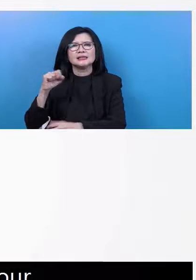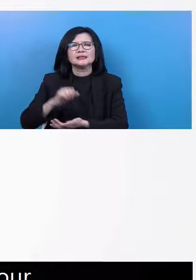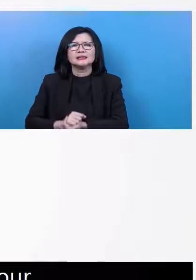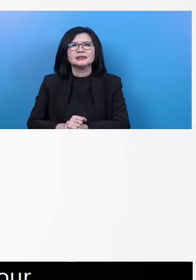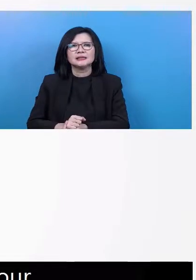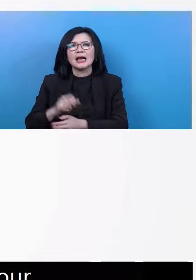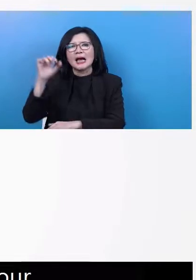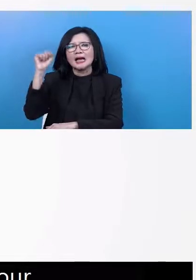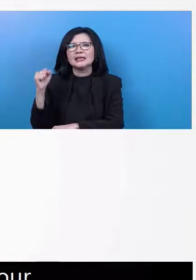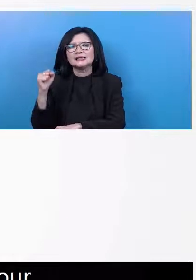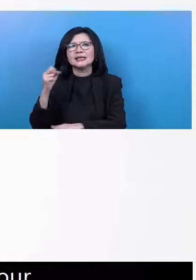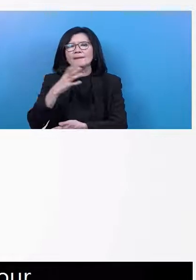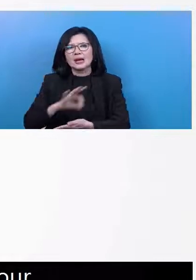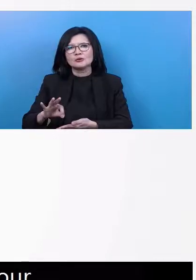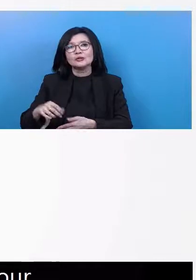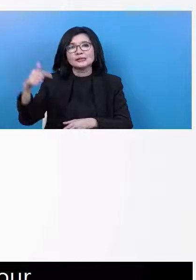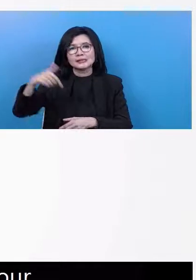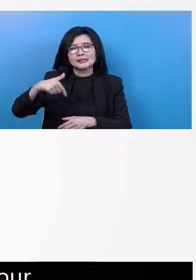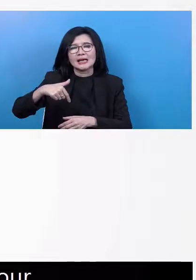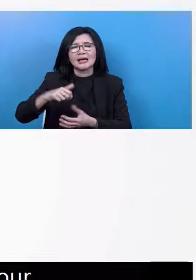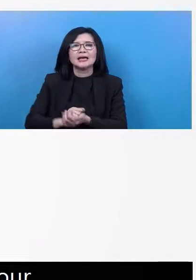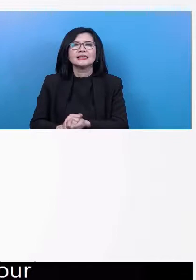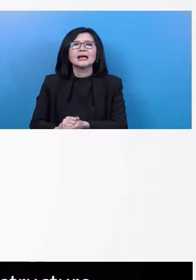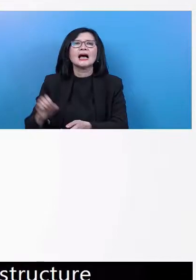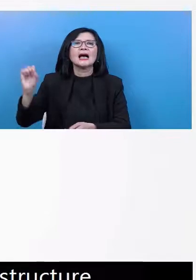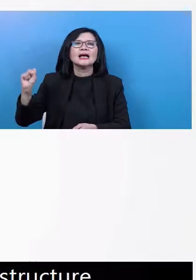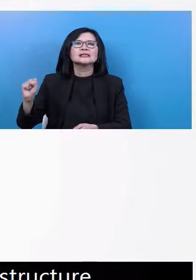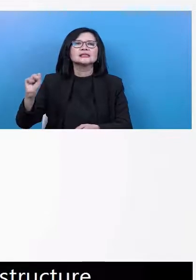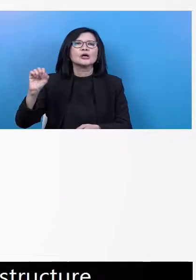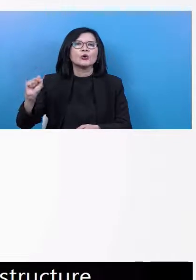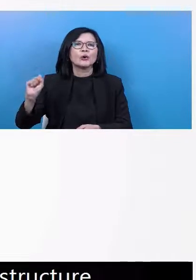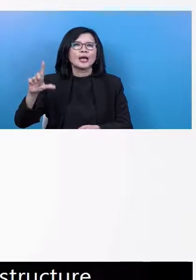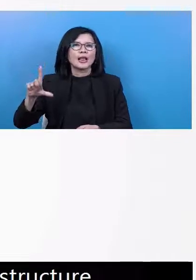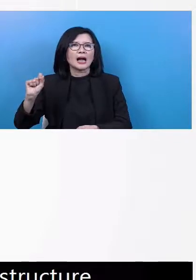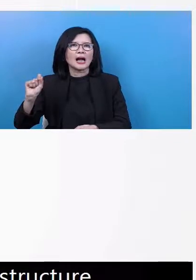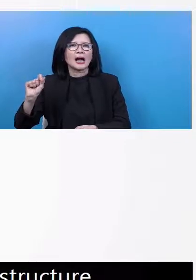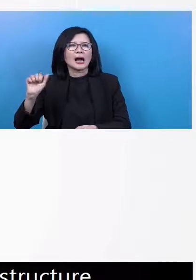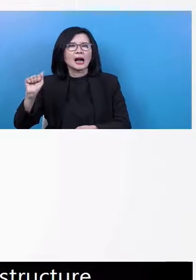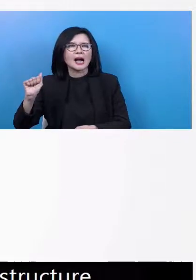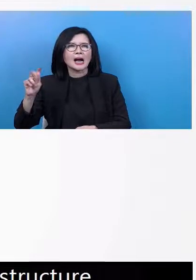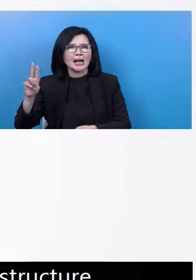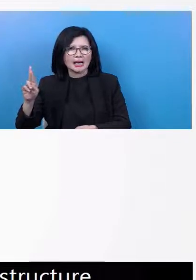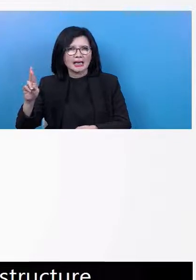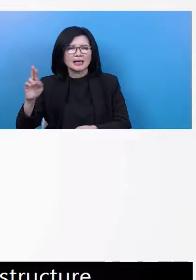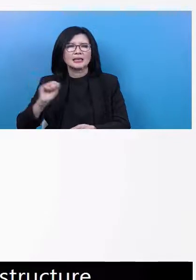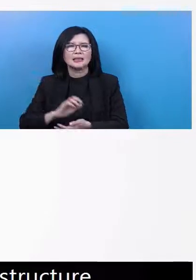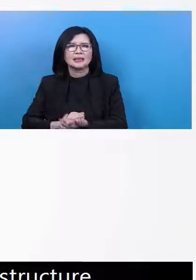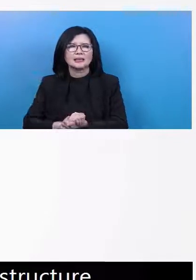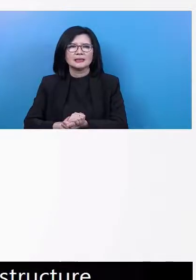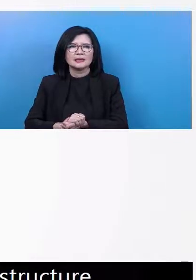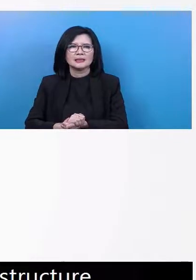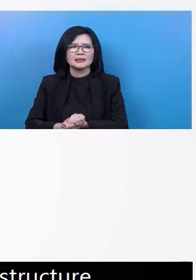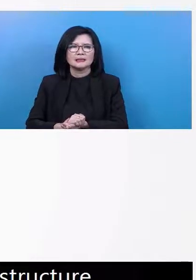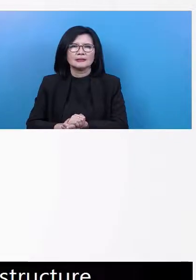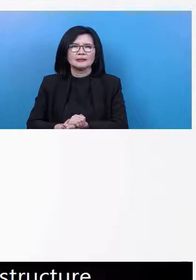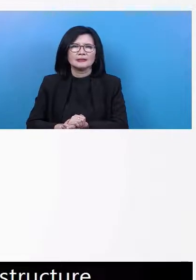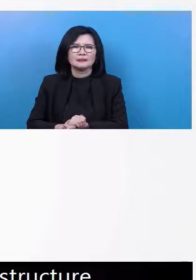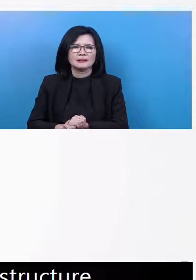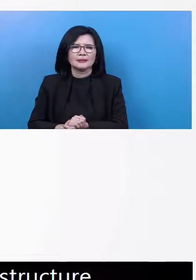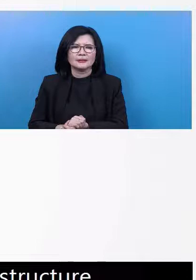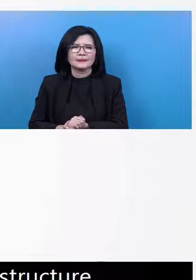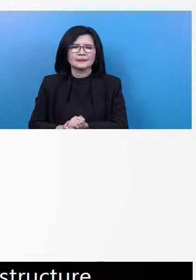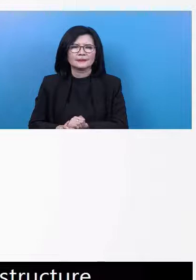and of course the hydro. You have to prioritize these kind of areas and try to recover